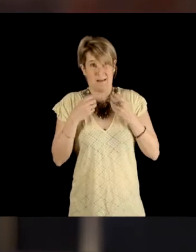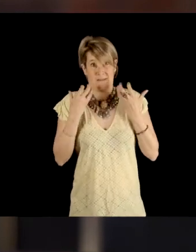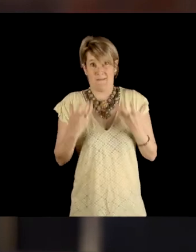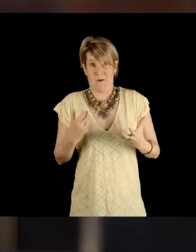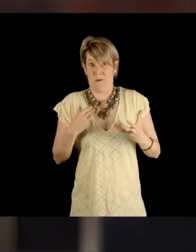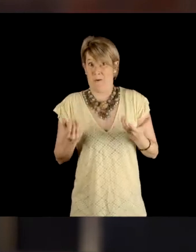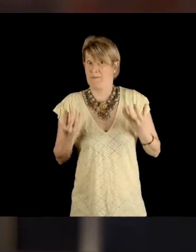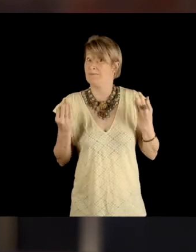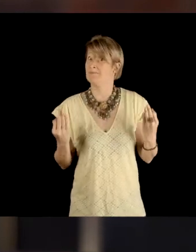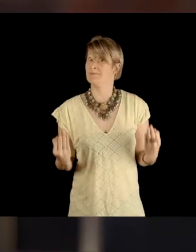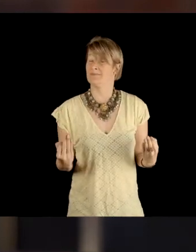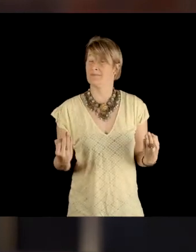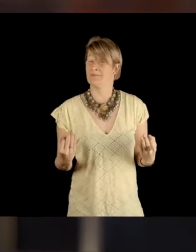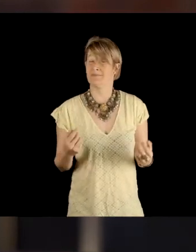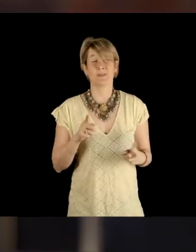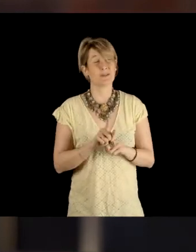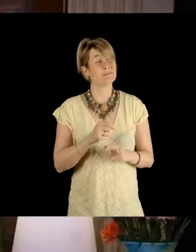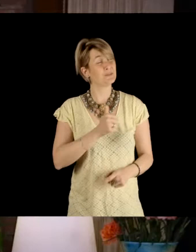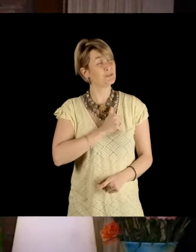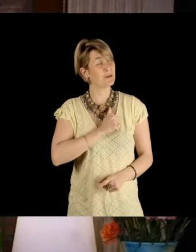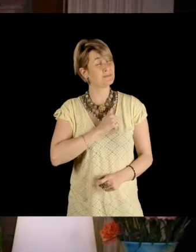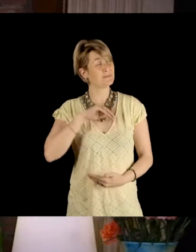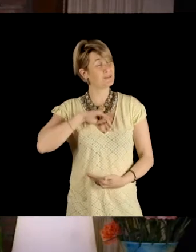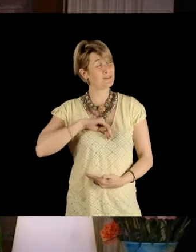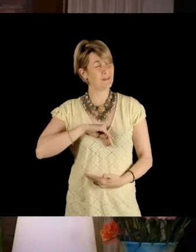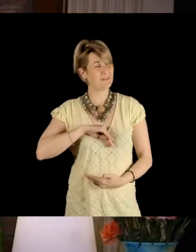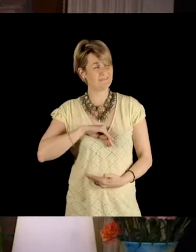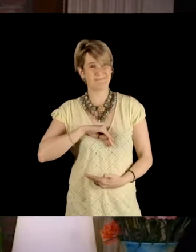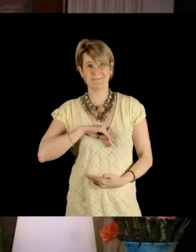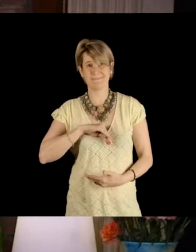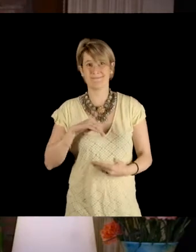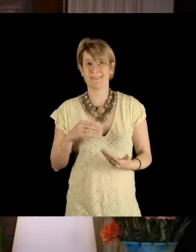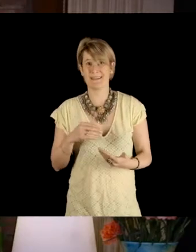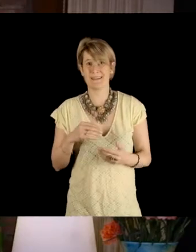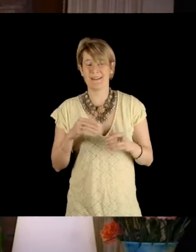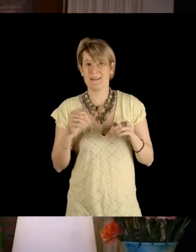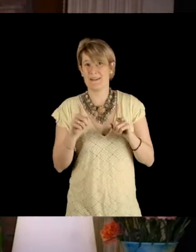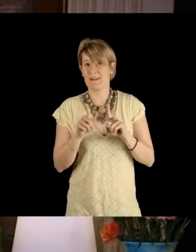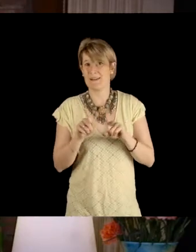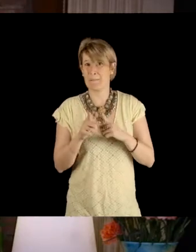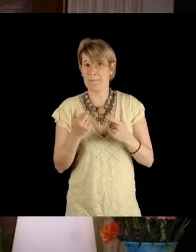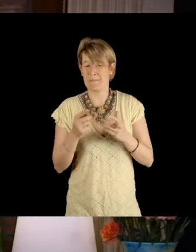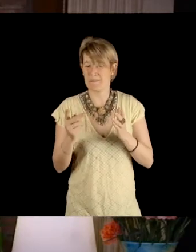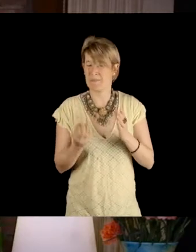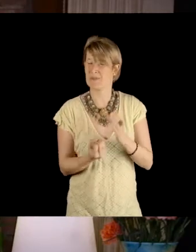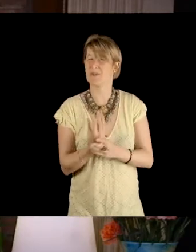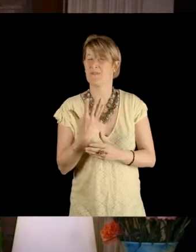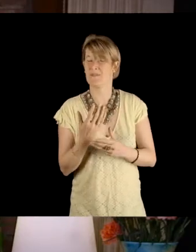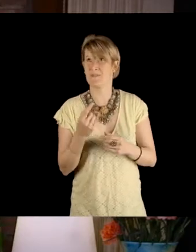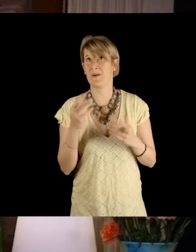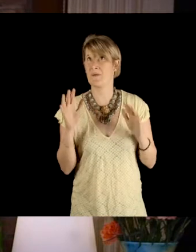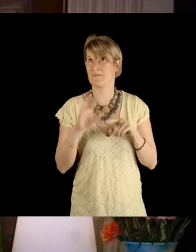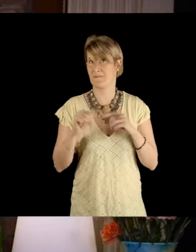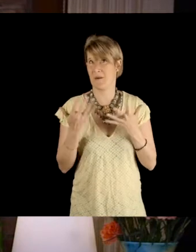our cleaning at the end of day's work, because during the day we acquire many impressions in the